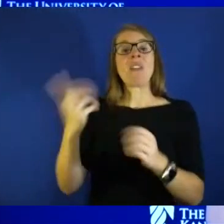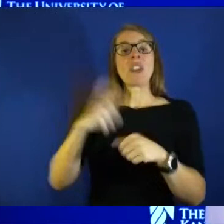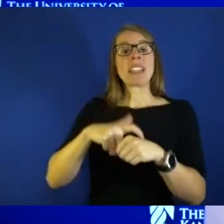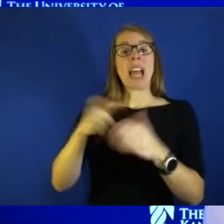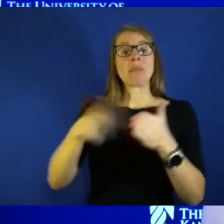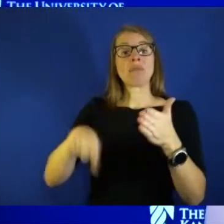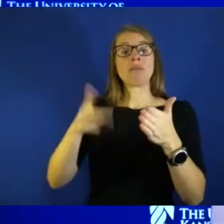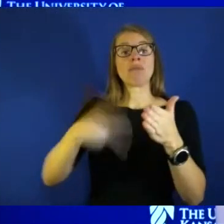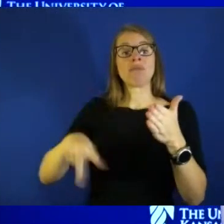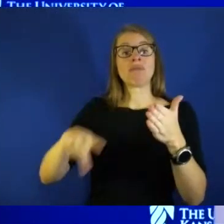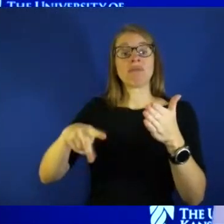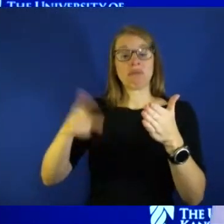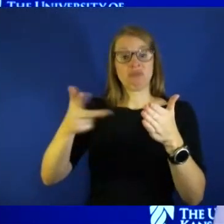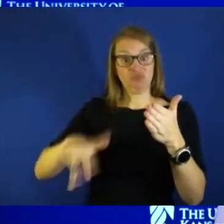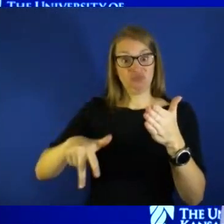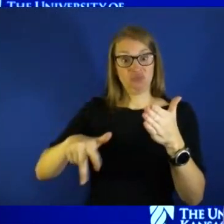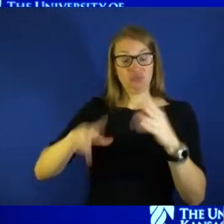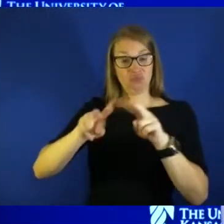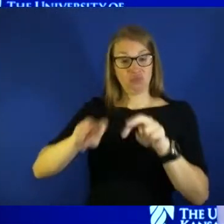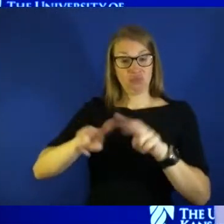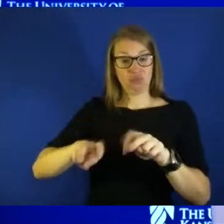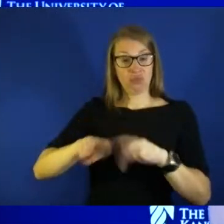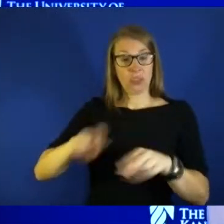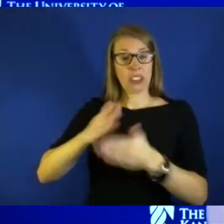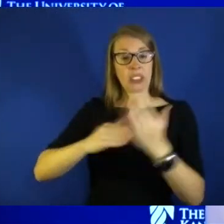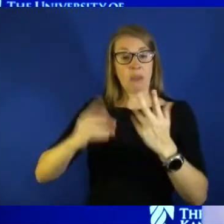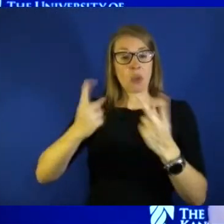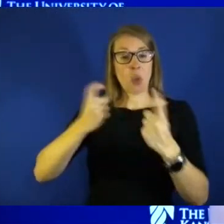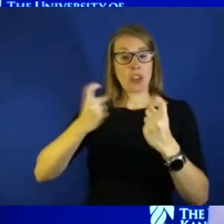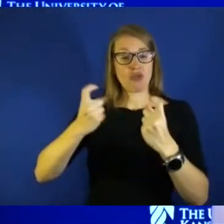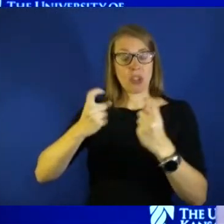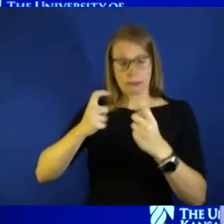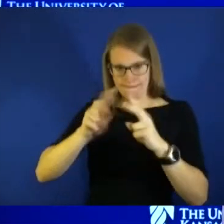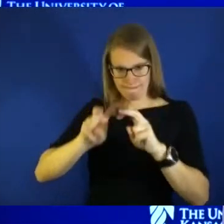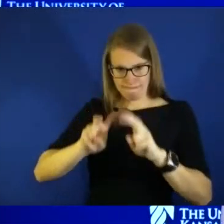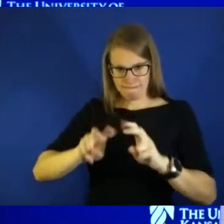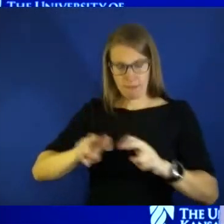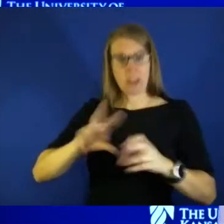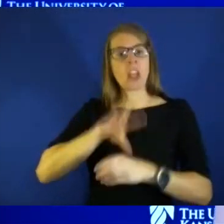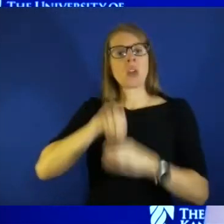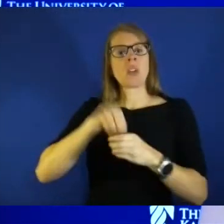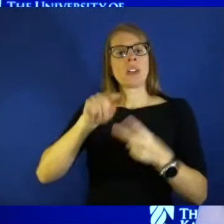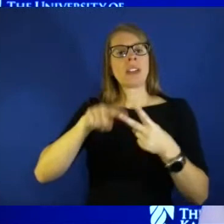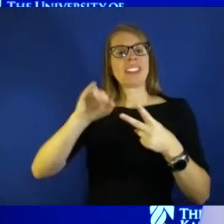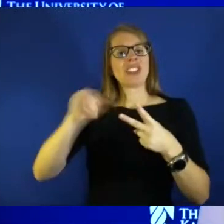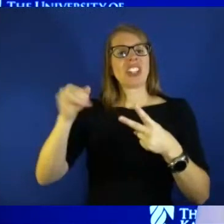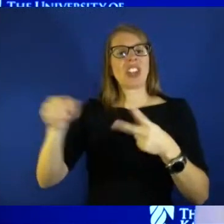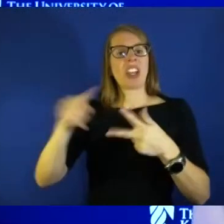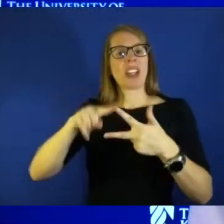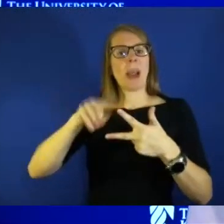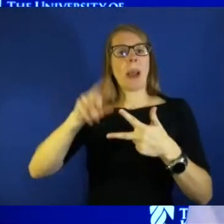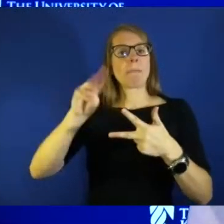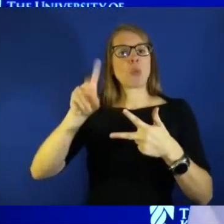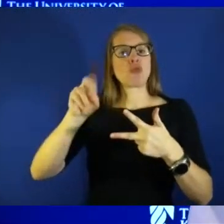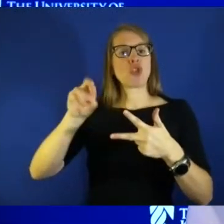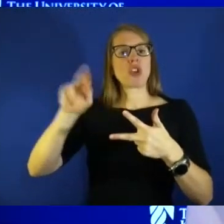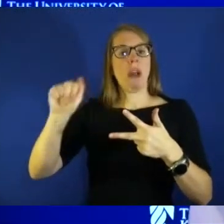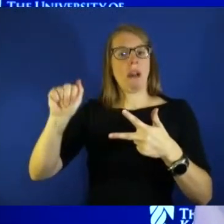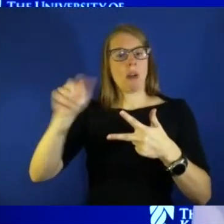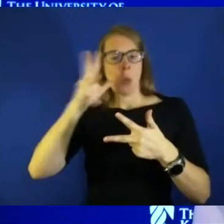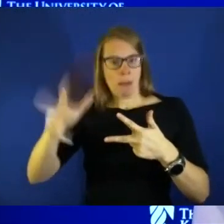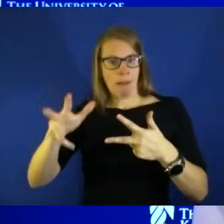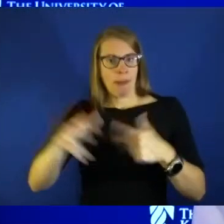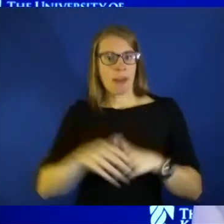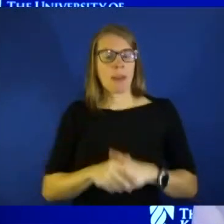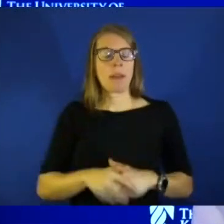to look at some of these questions, and that will include Johnson & Johnson and Moderna. But what we can say